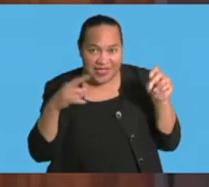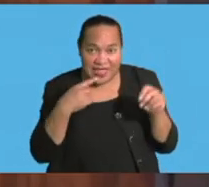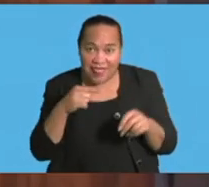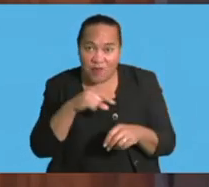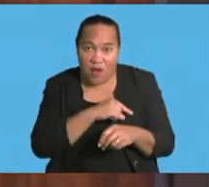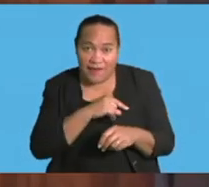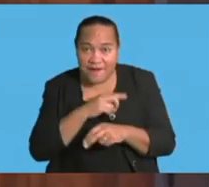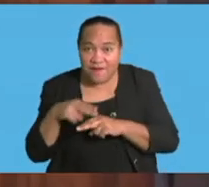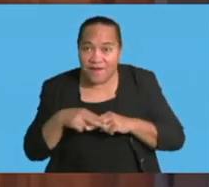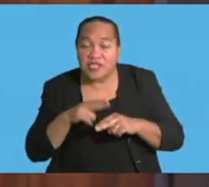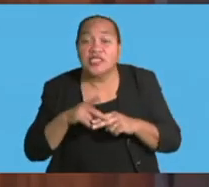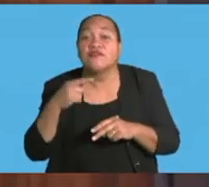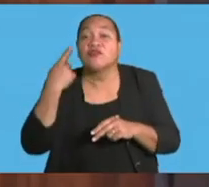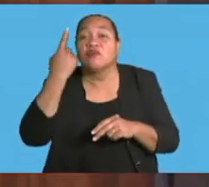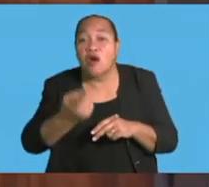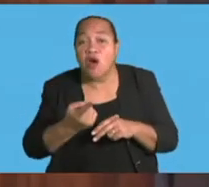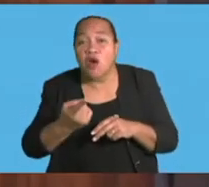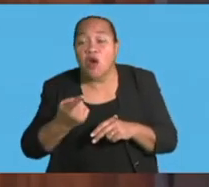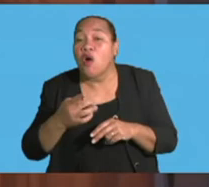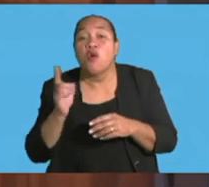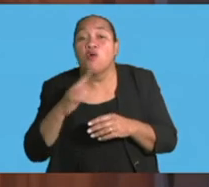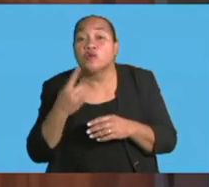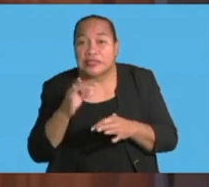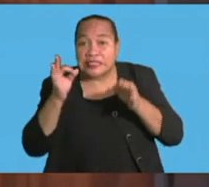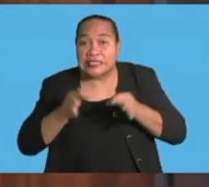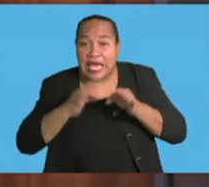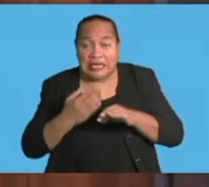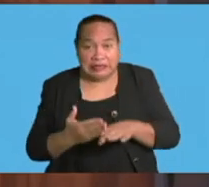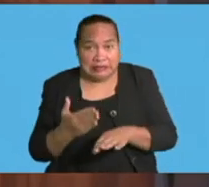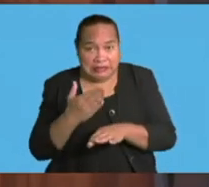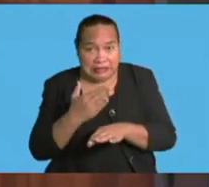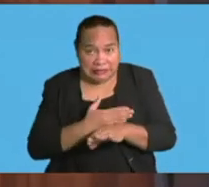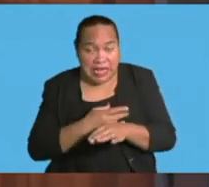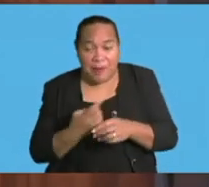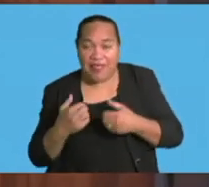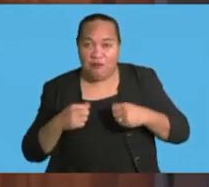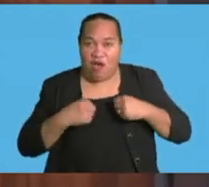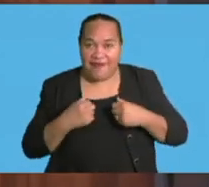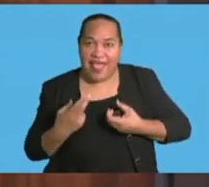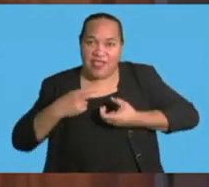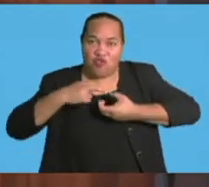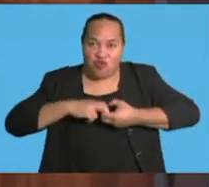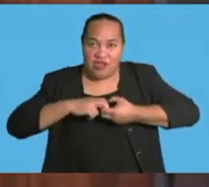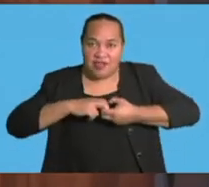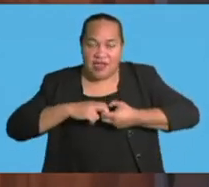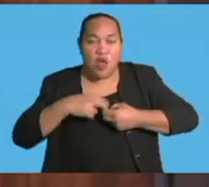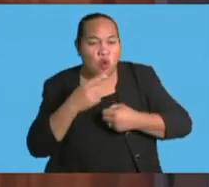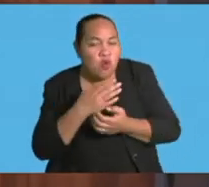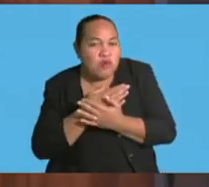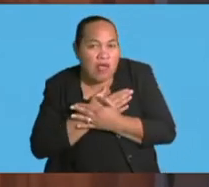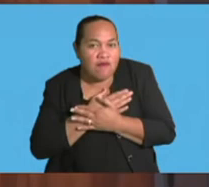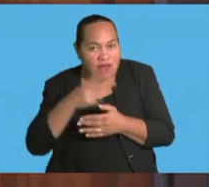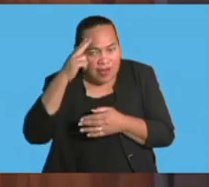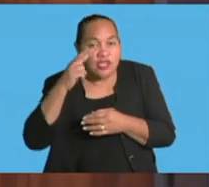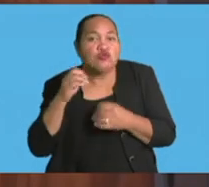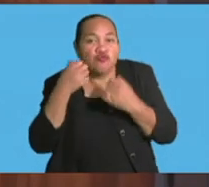of Fiji's tomorrow will be determined by the pride, the unity, and the patriotism we demonstrate